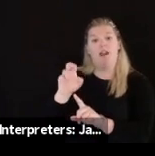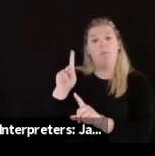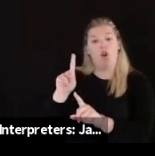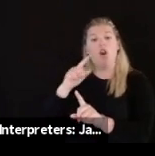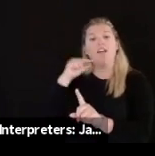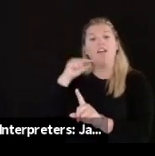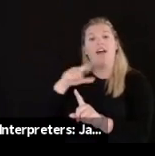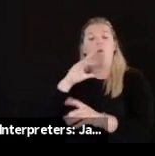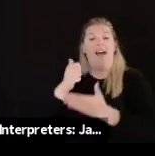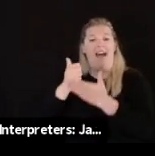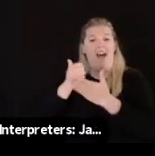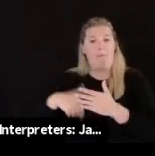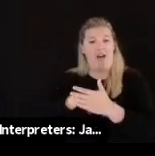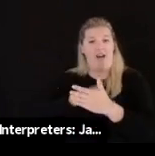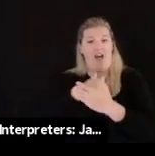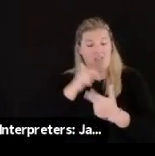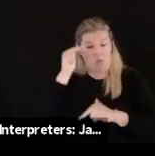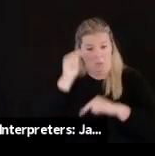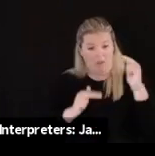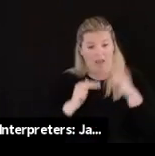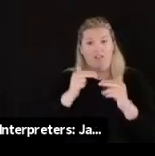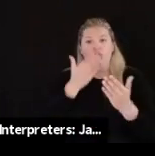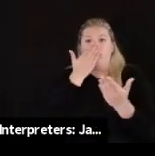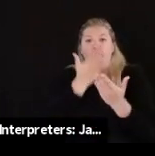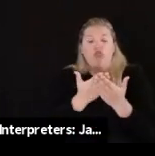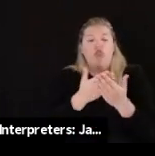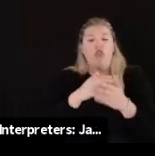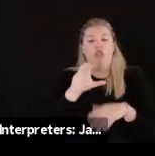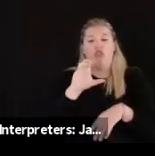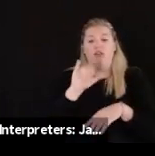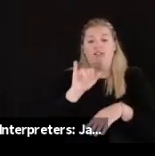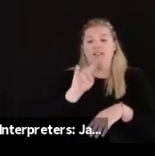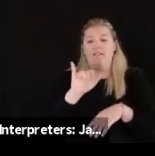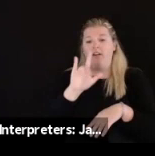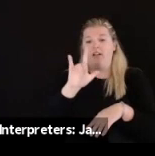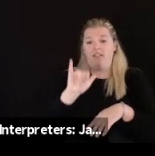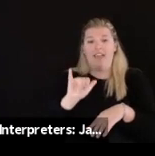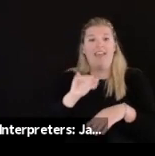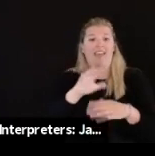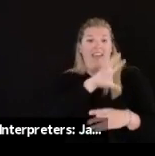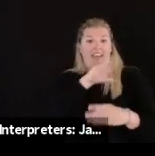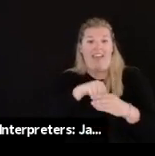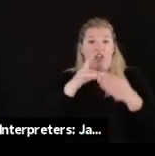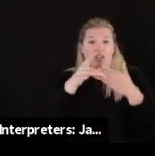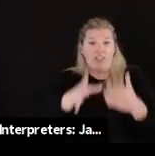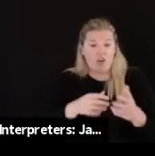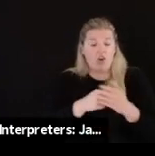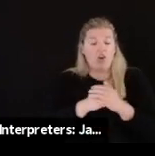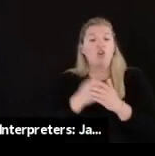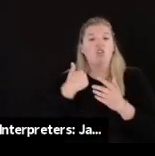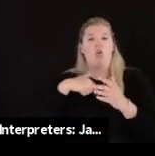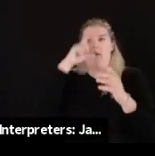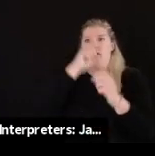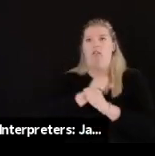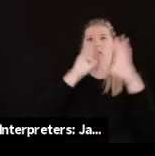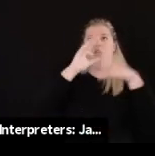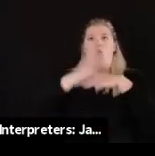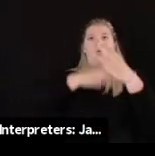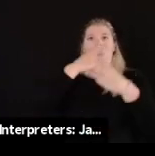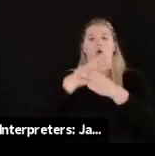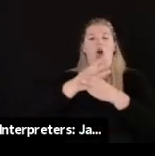up civically engaged leaders to resist the status quo and learn to envision a world where power is